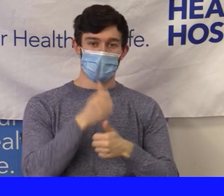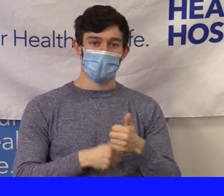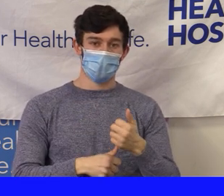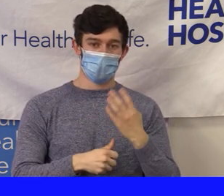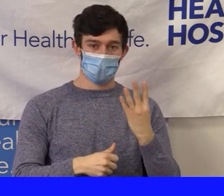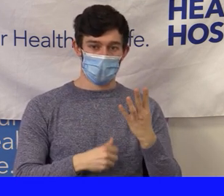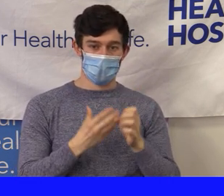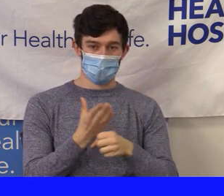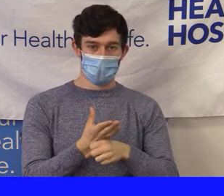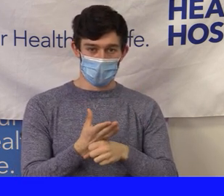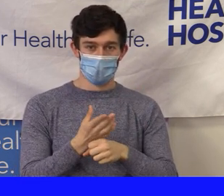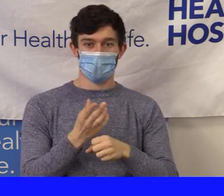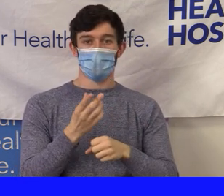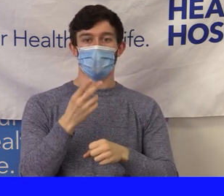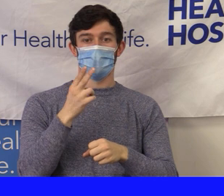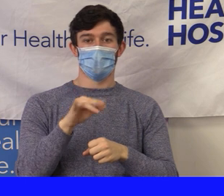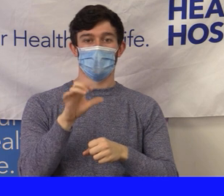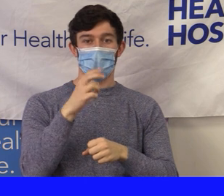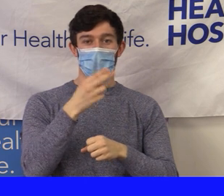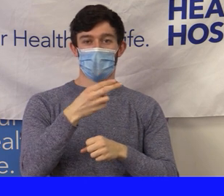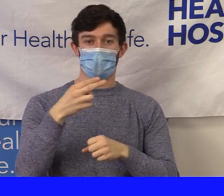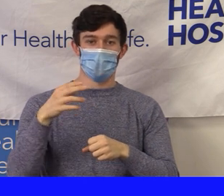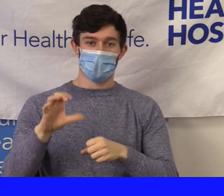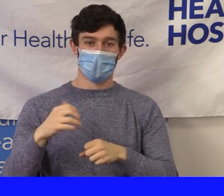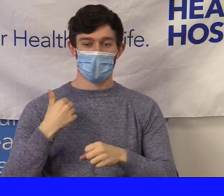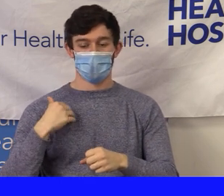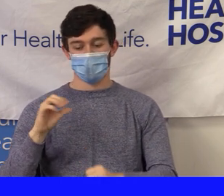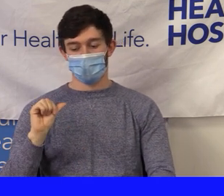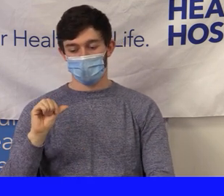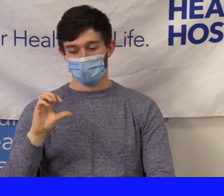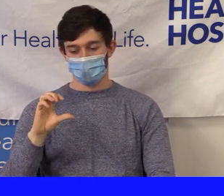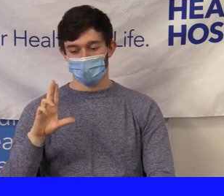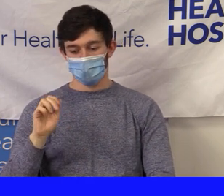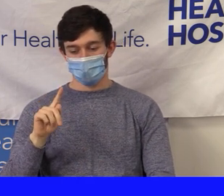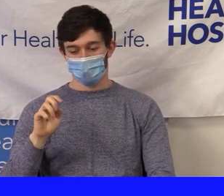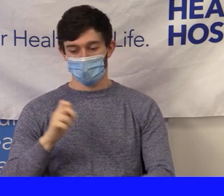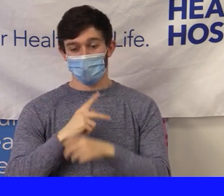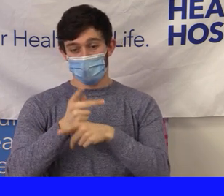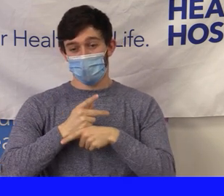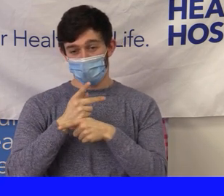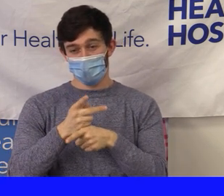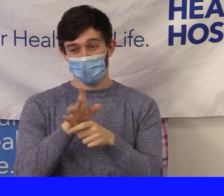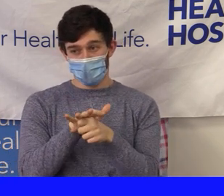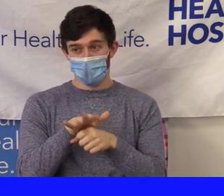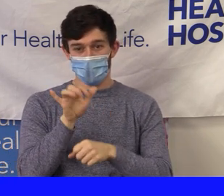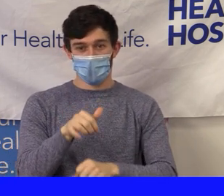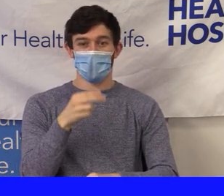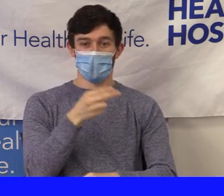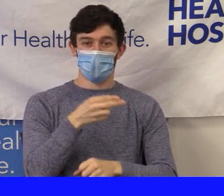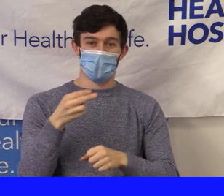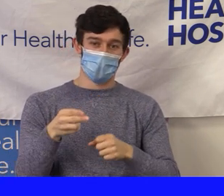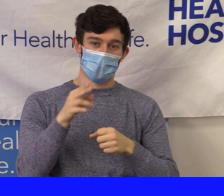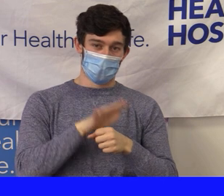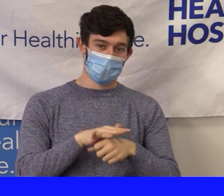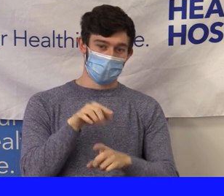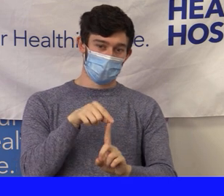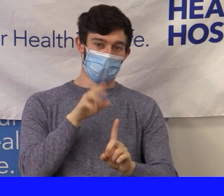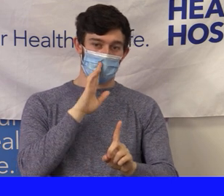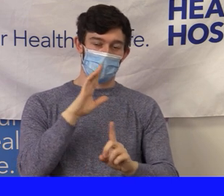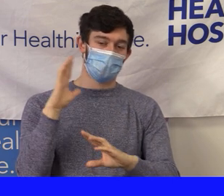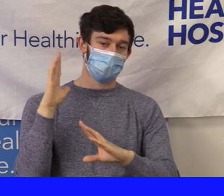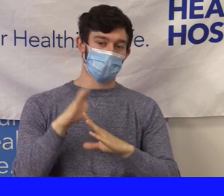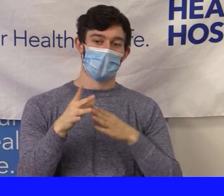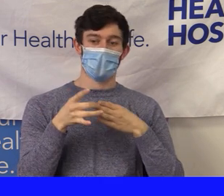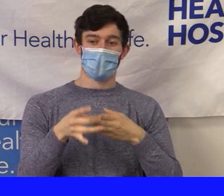boroughs where Health and Hospitals has acute care facilities, that it's an H&H facility that leads in the